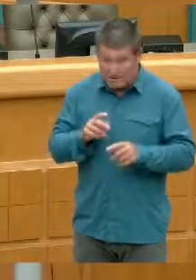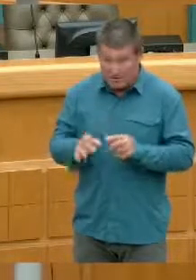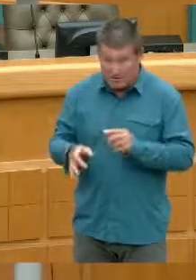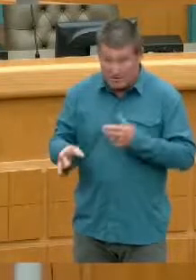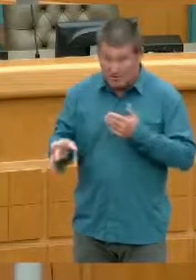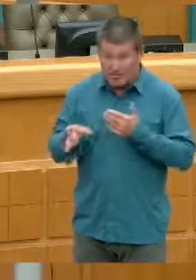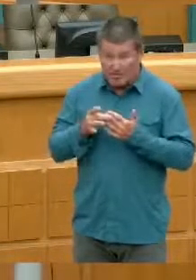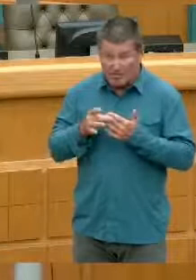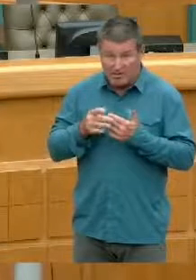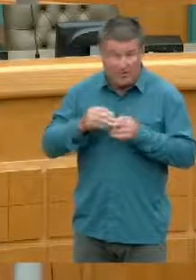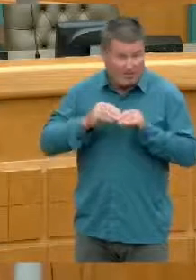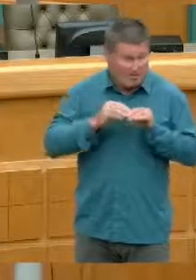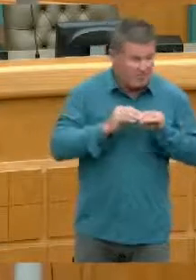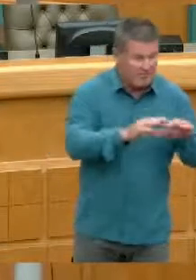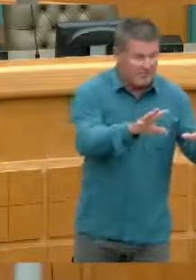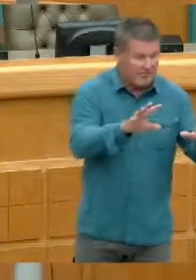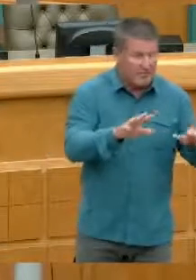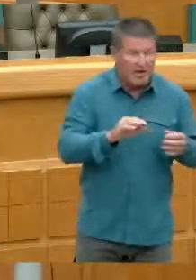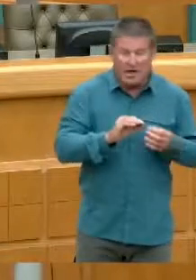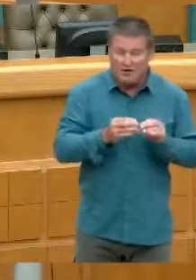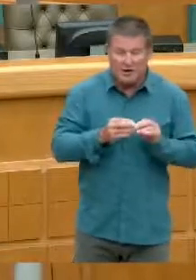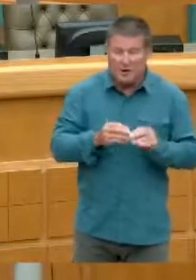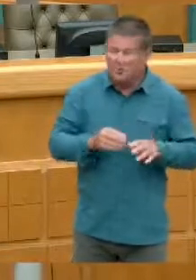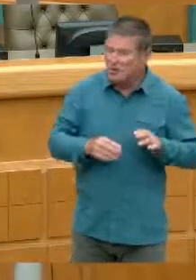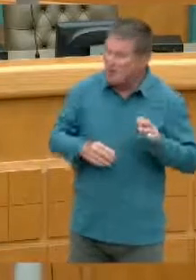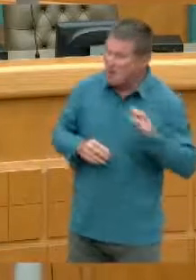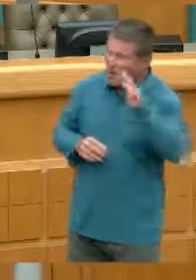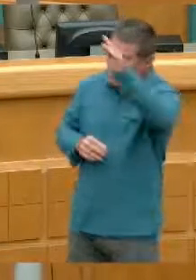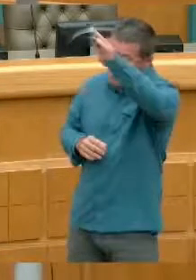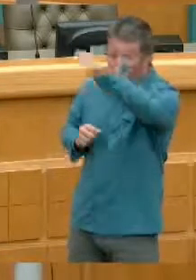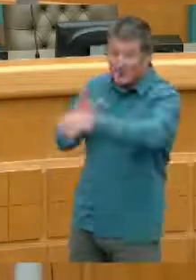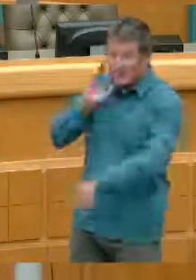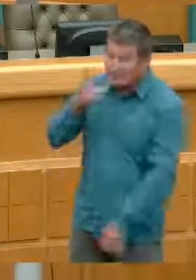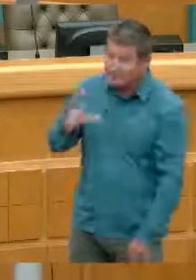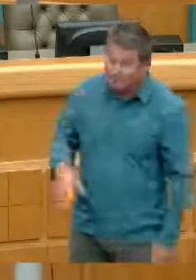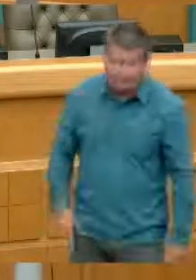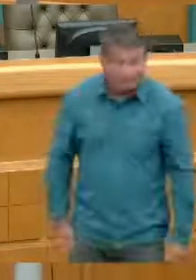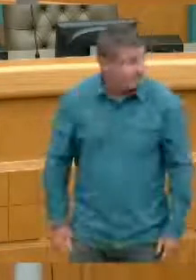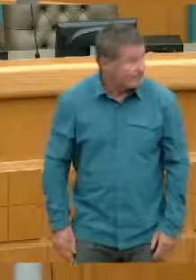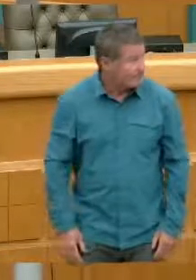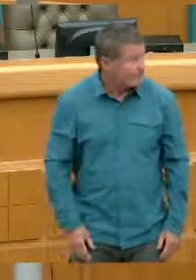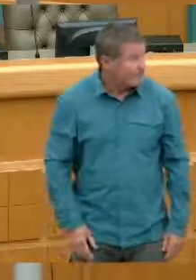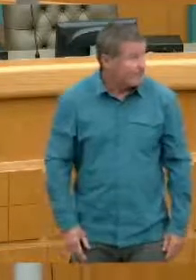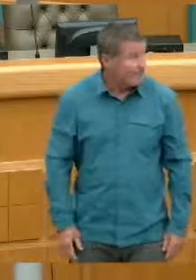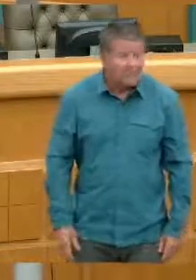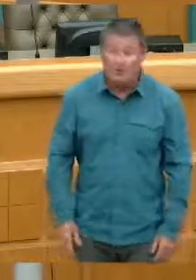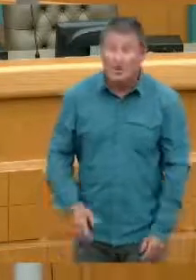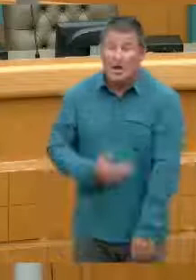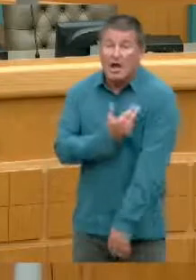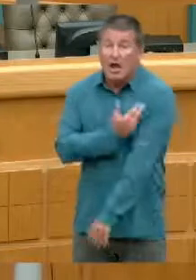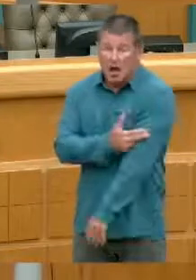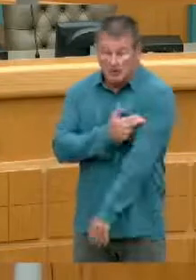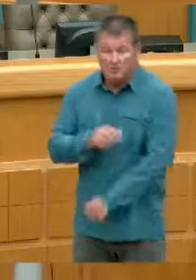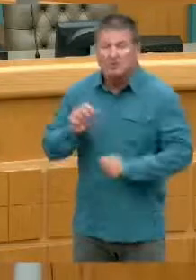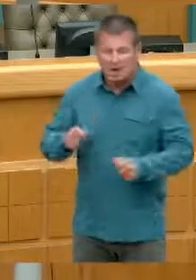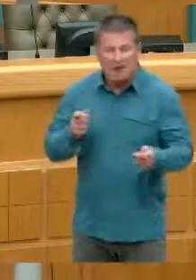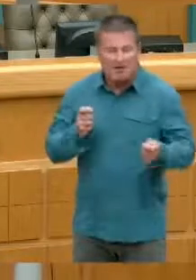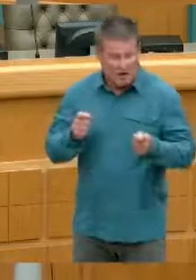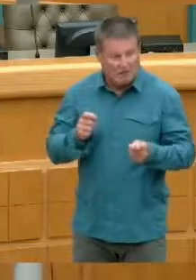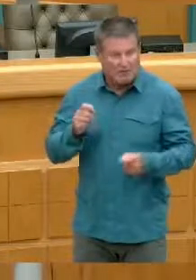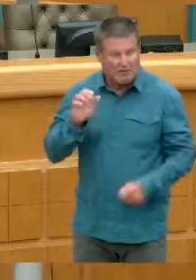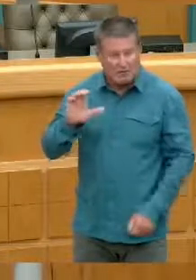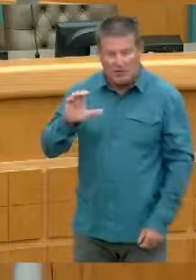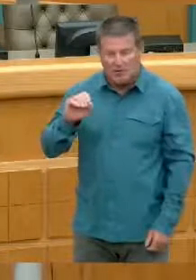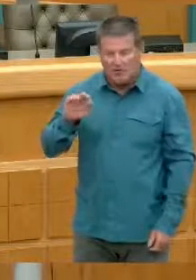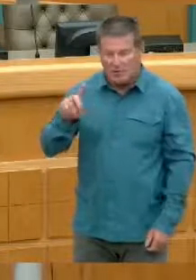COVID-19, then the numbers of people can increase exponentially. So the hospitals are presently well within capacity.